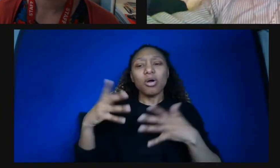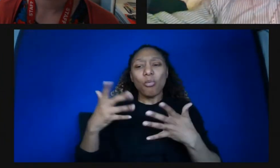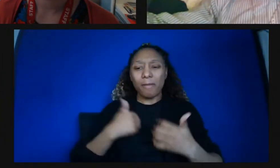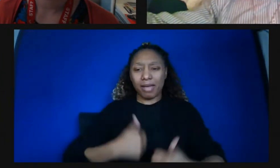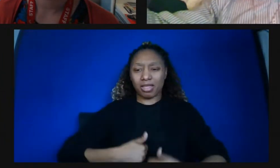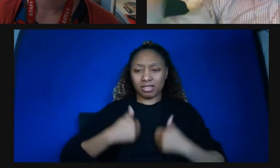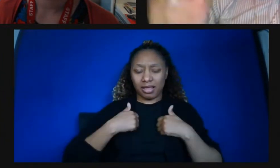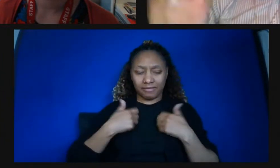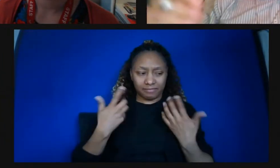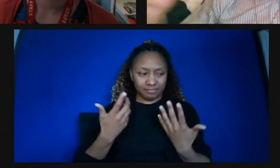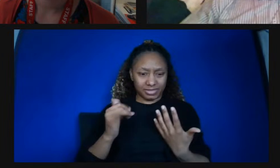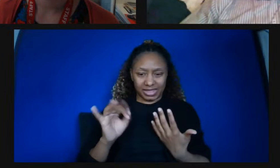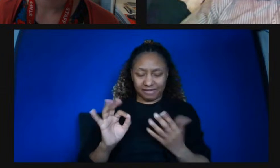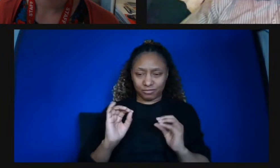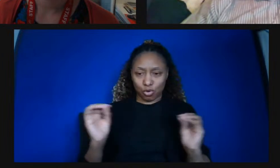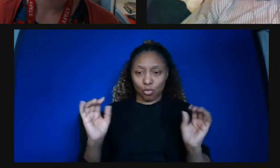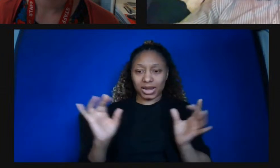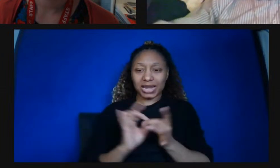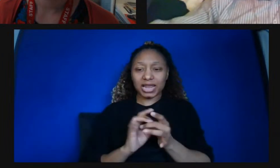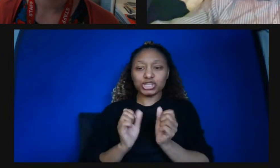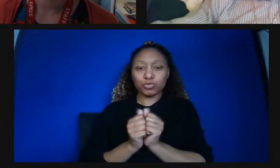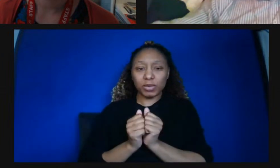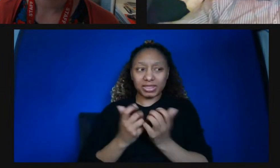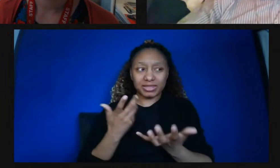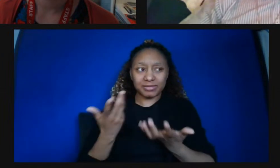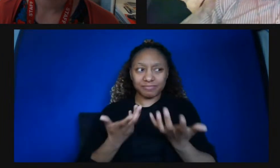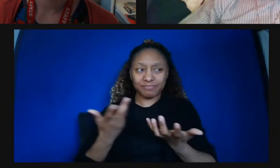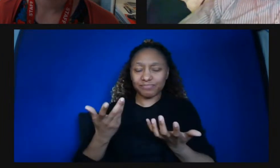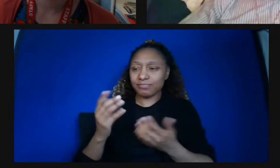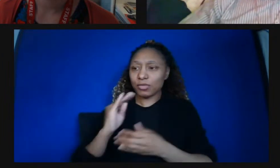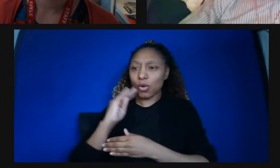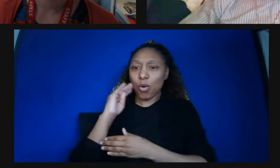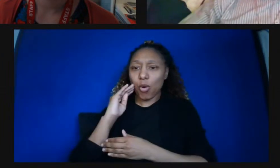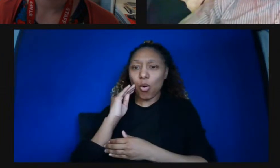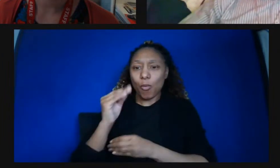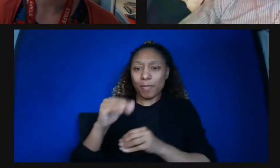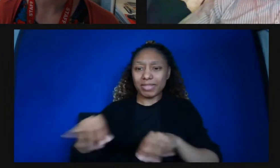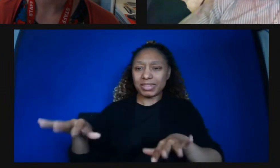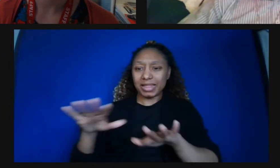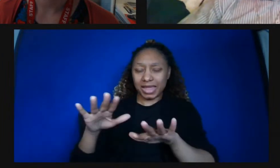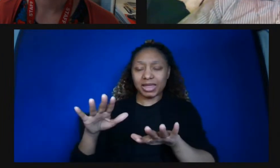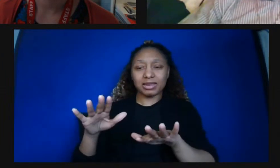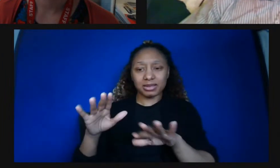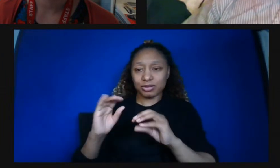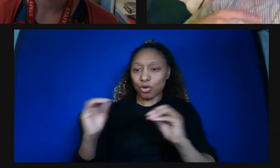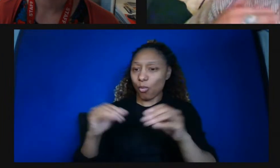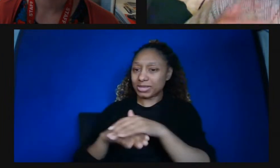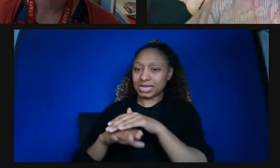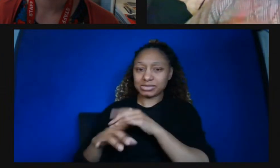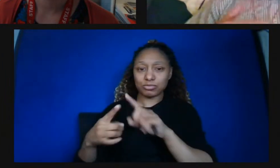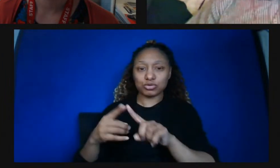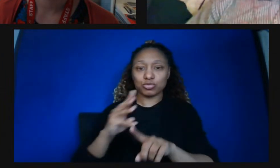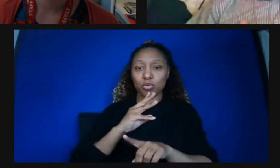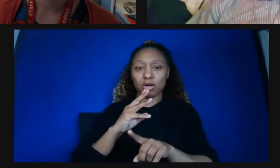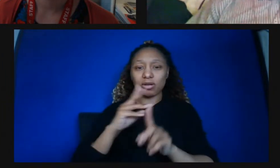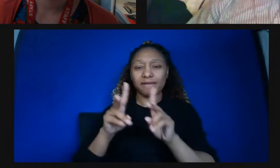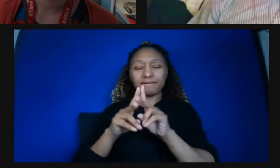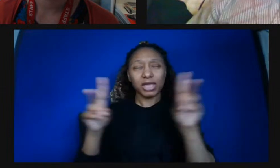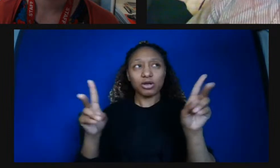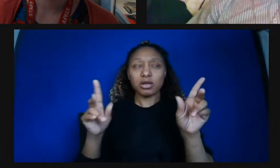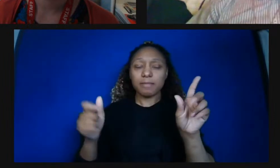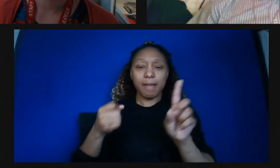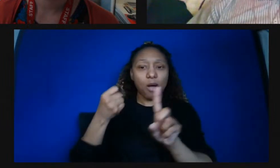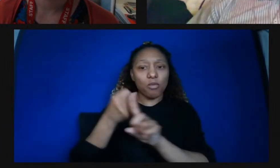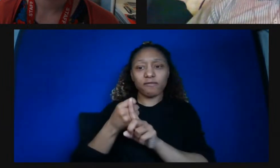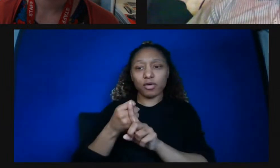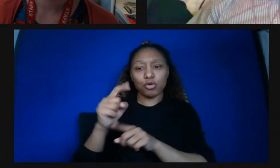can no longer have a connection with their territories or homelands because they're inaccessible due to water? And it was a really powerful question that